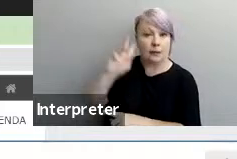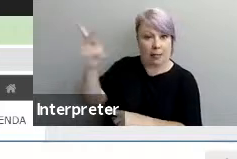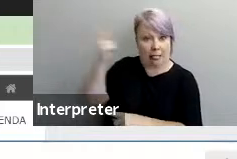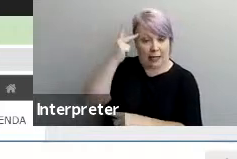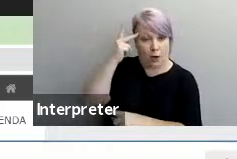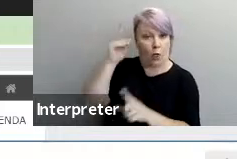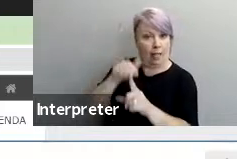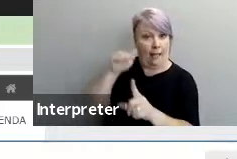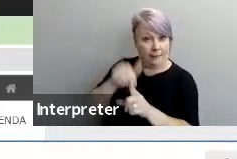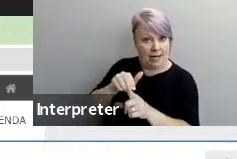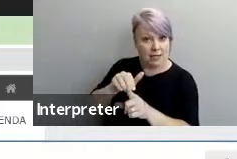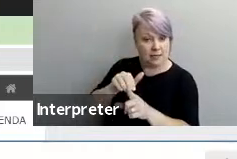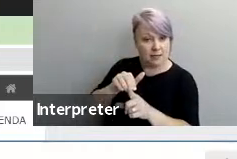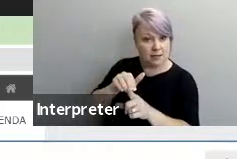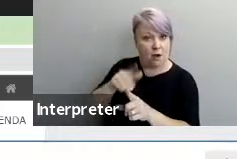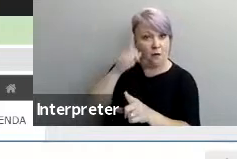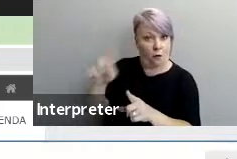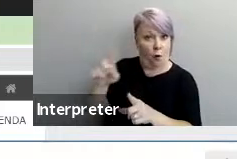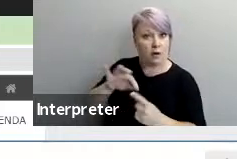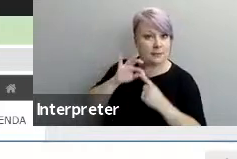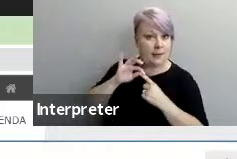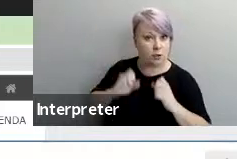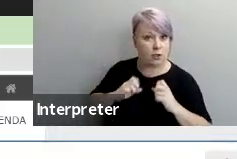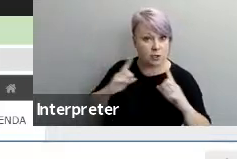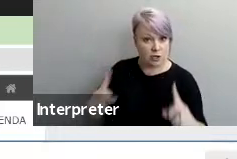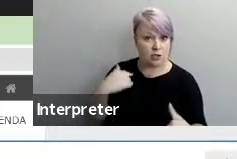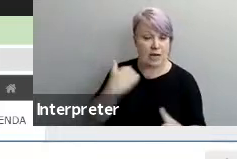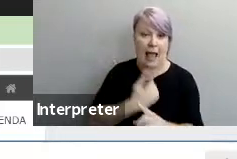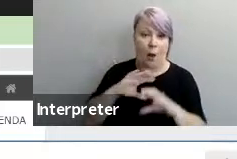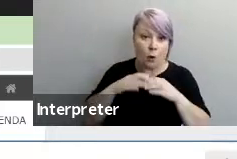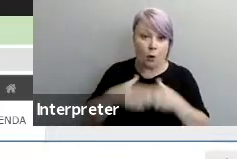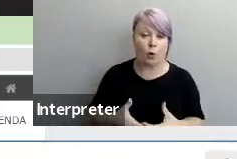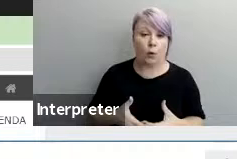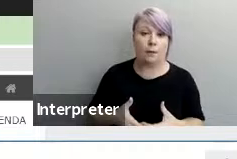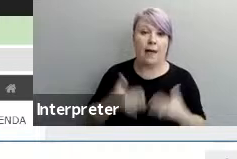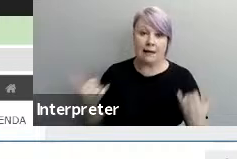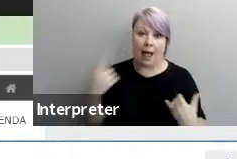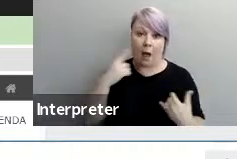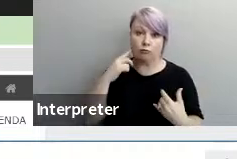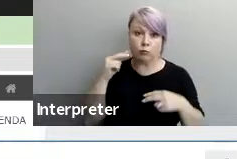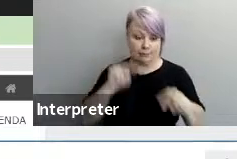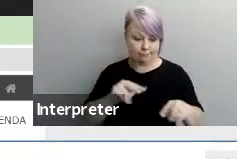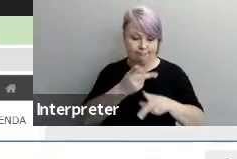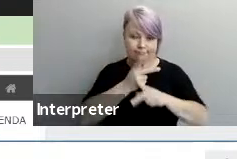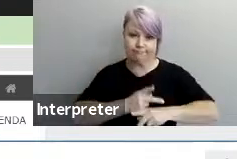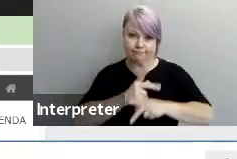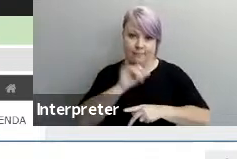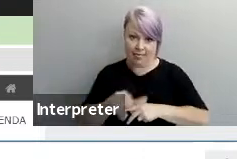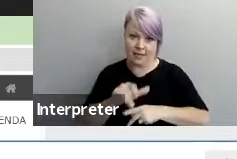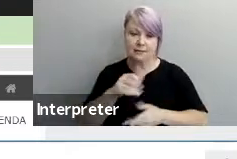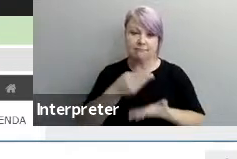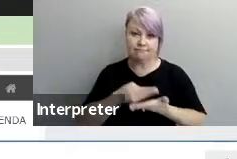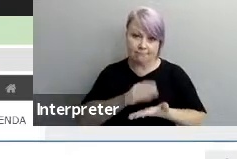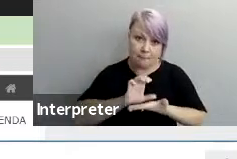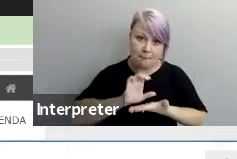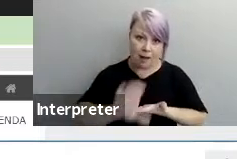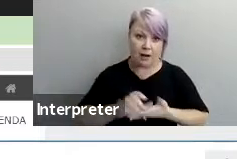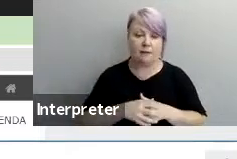for special education. Our unit, SSD and Suburban REA, now oversees this fund, and it is